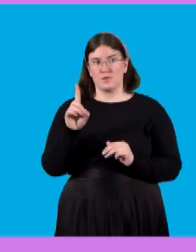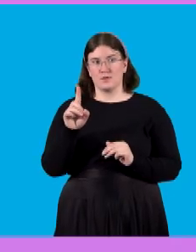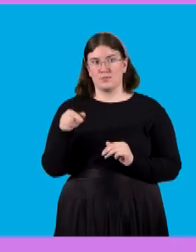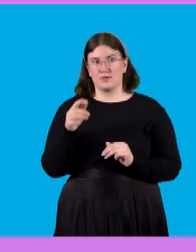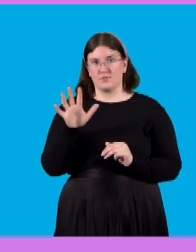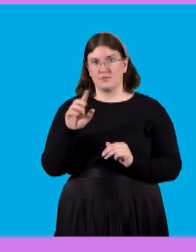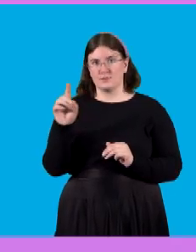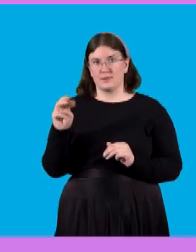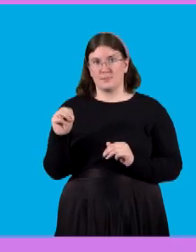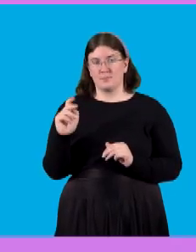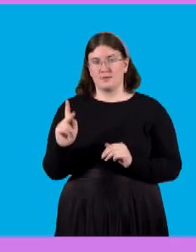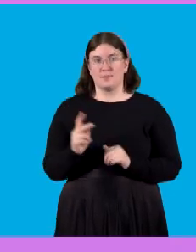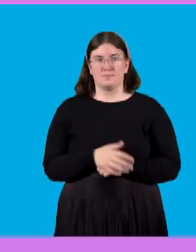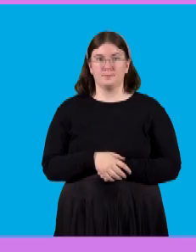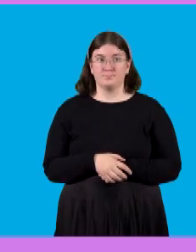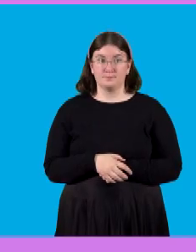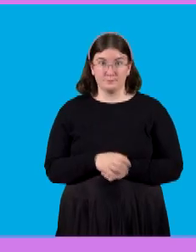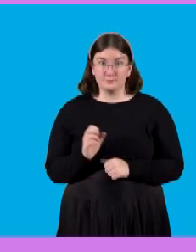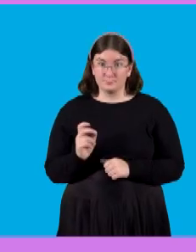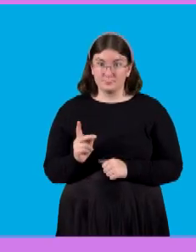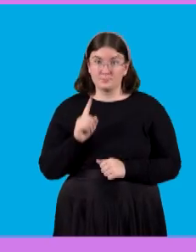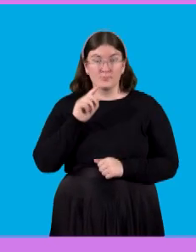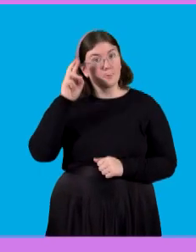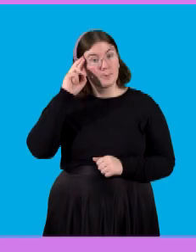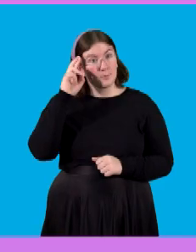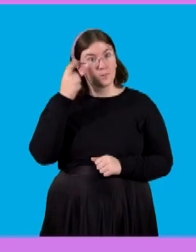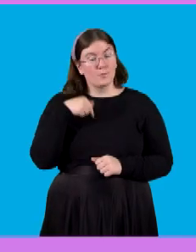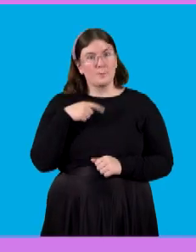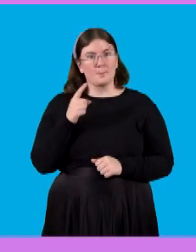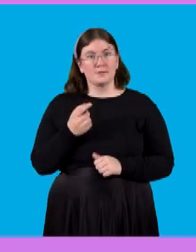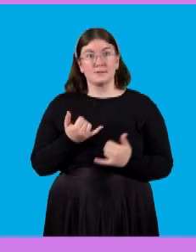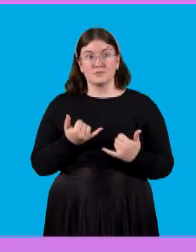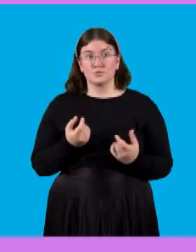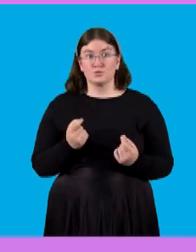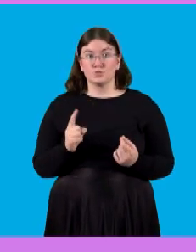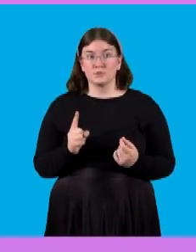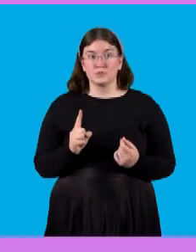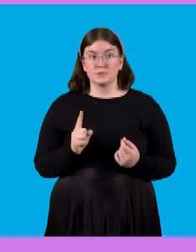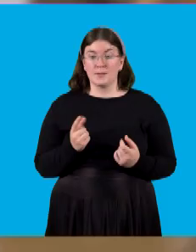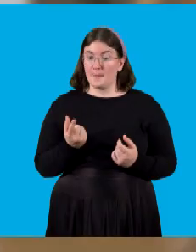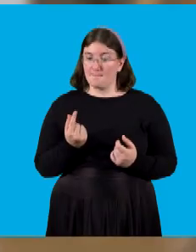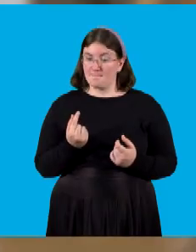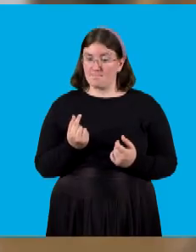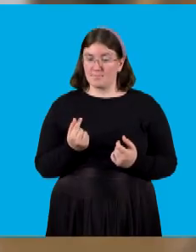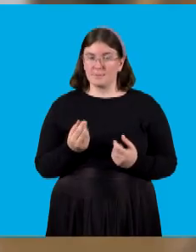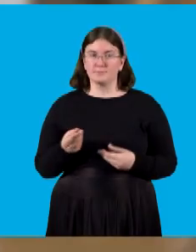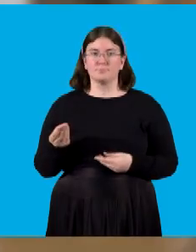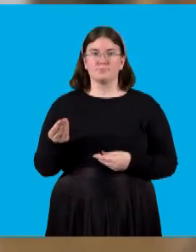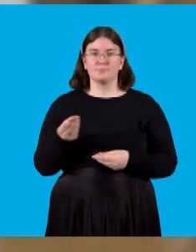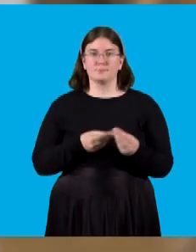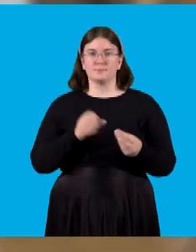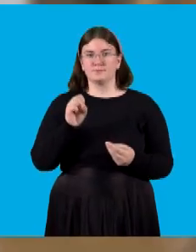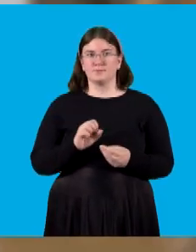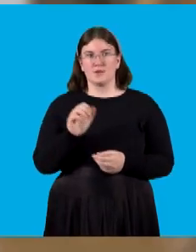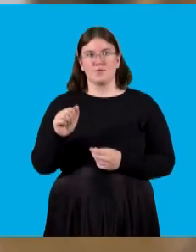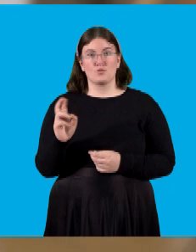21,091.5 ZMKs, Zambian kwacha. Right, but remember, we need to now convert this amount